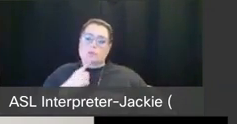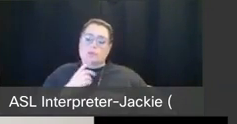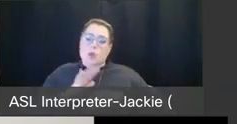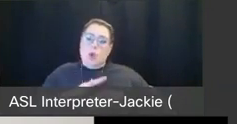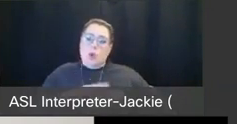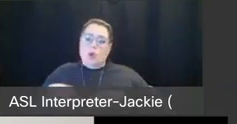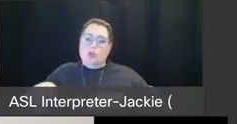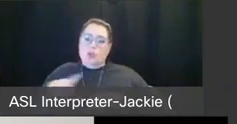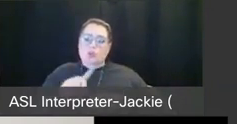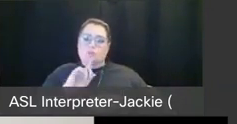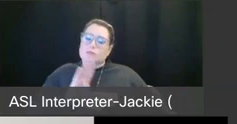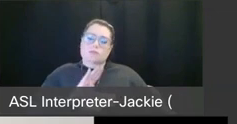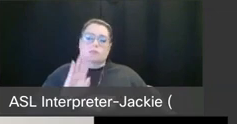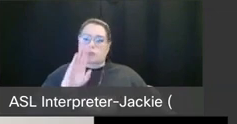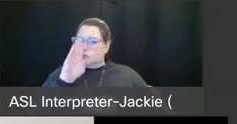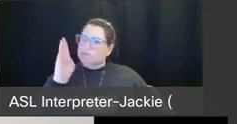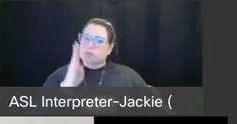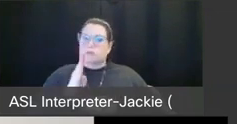and I'm sorry for the coughing.